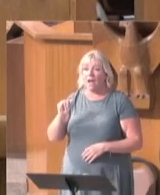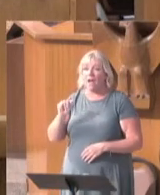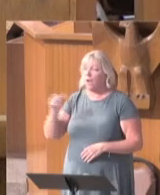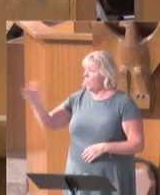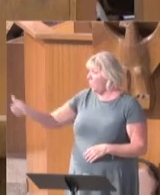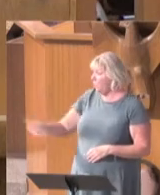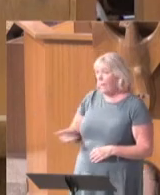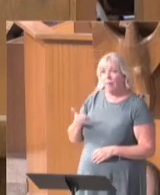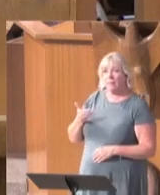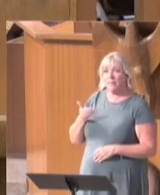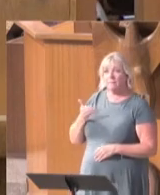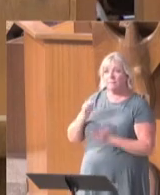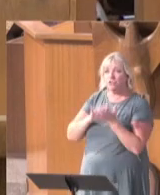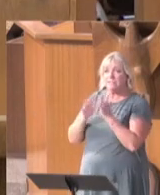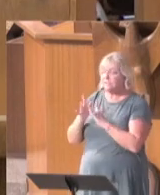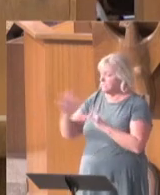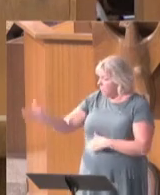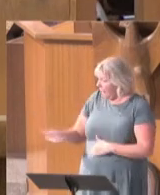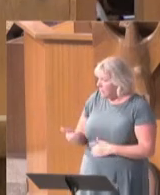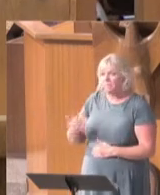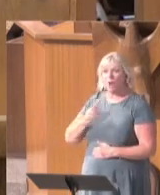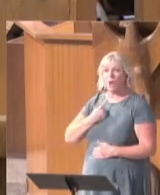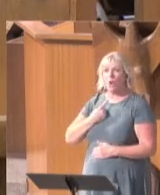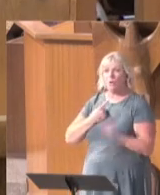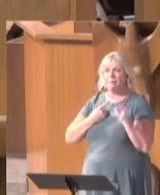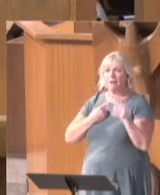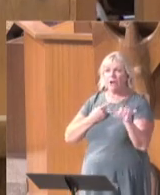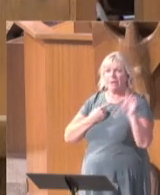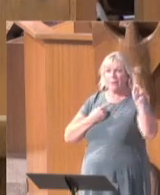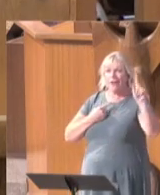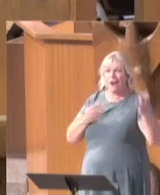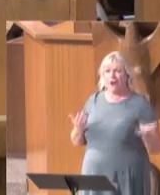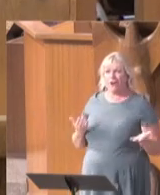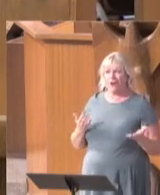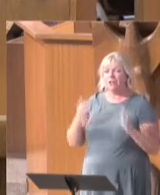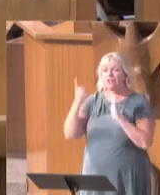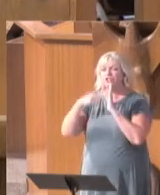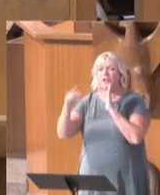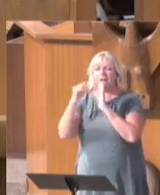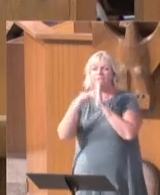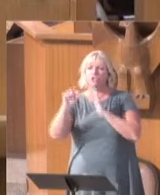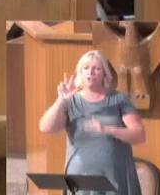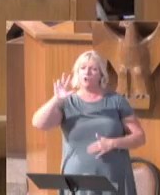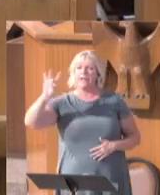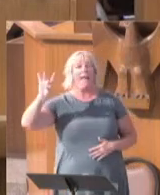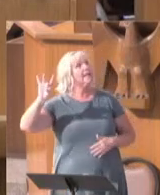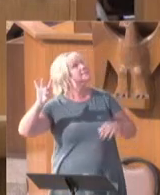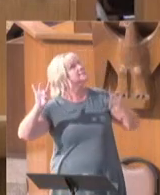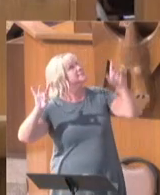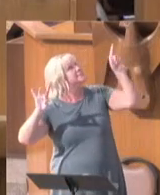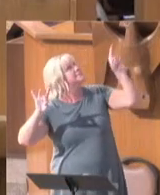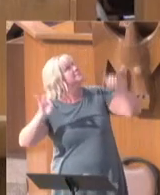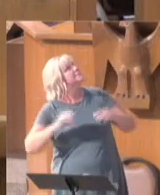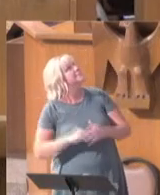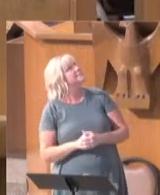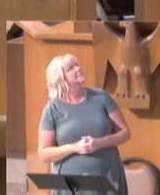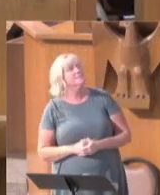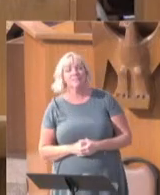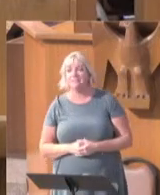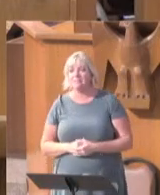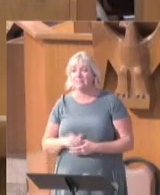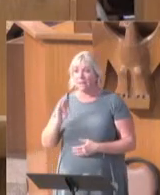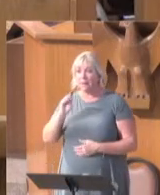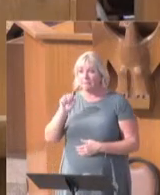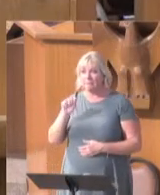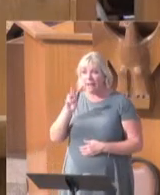her home alone. If we look back at verse 38, there's nothing to suggest that Mary was even